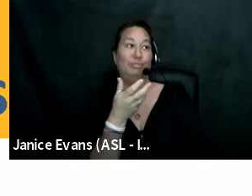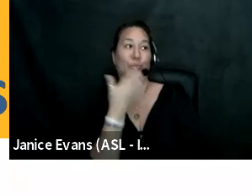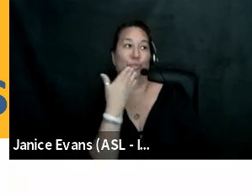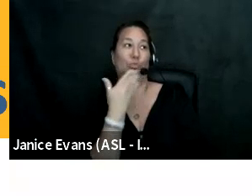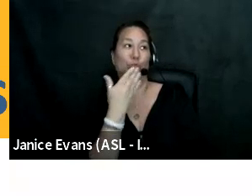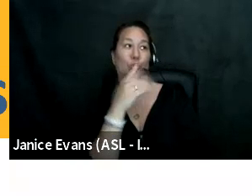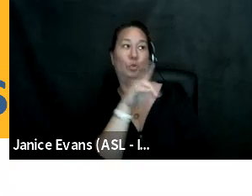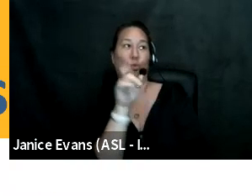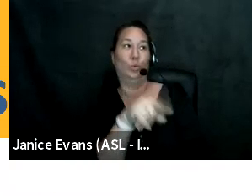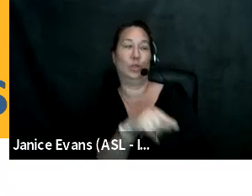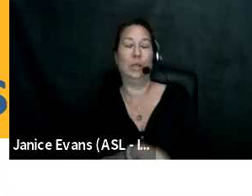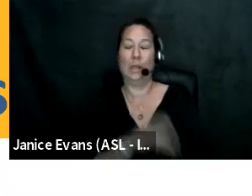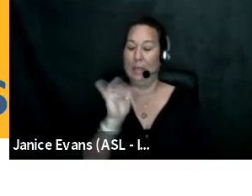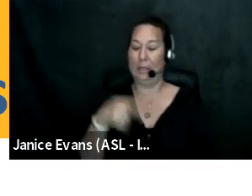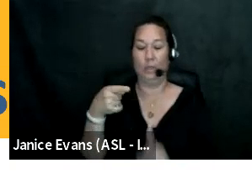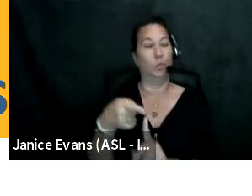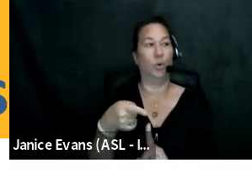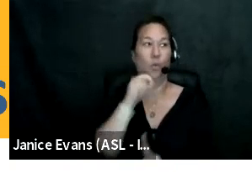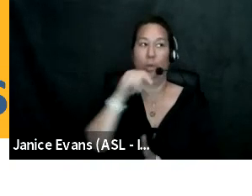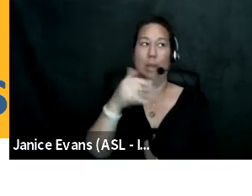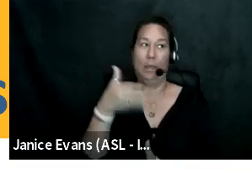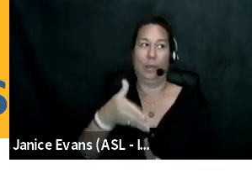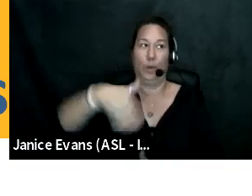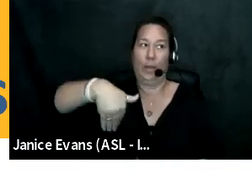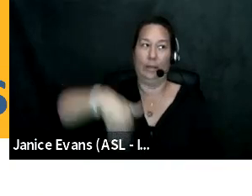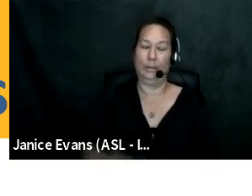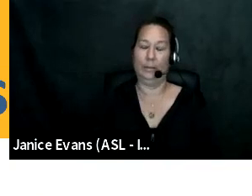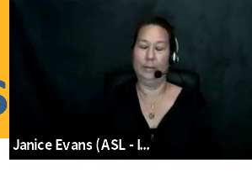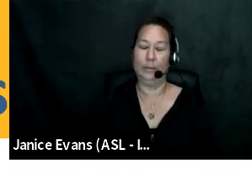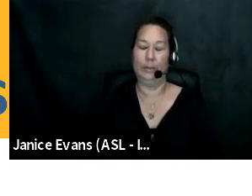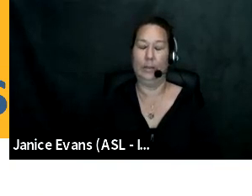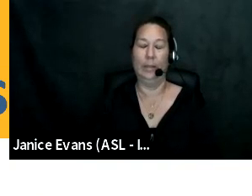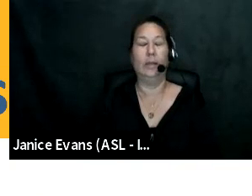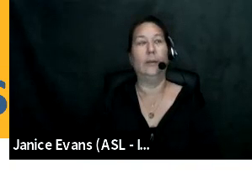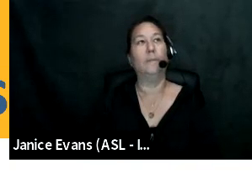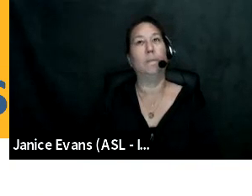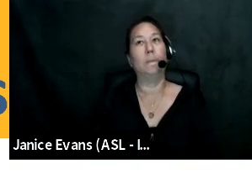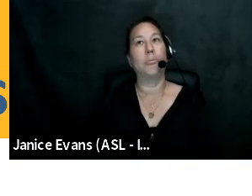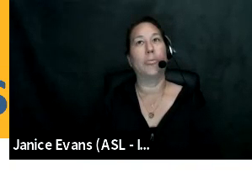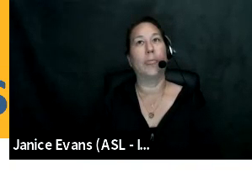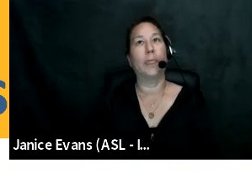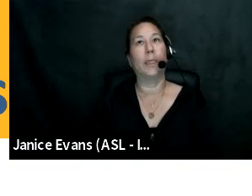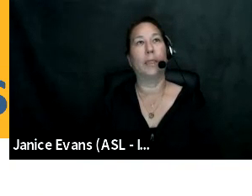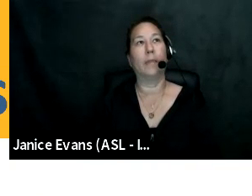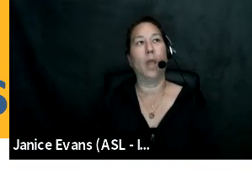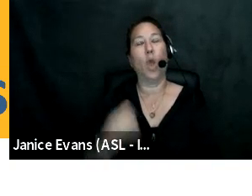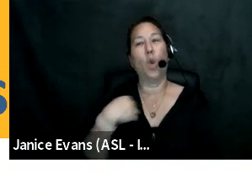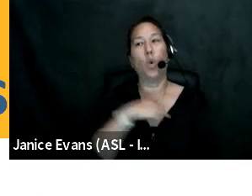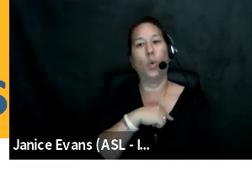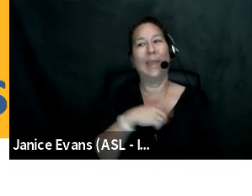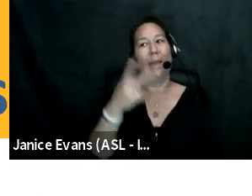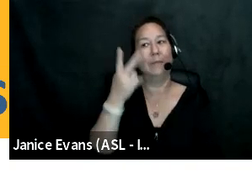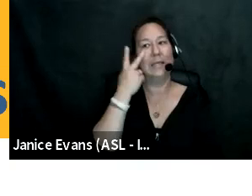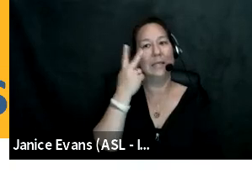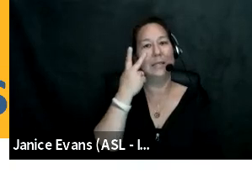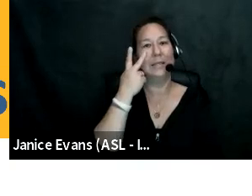At this point, we are not there yet. We have to see transmission of the disease